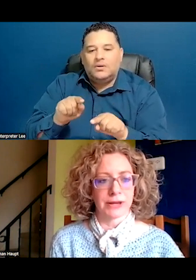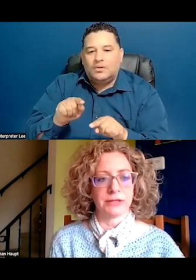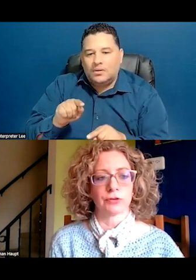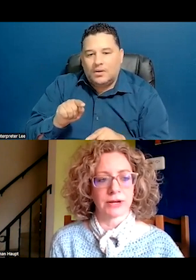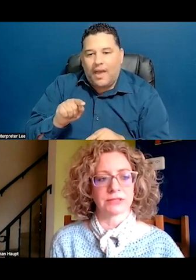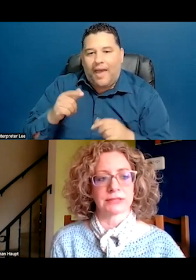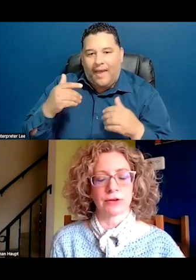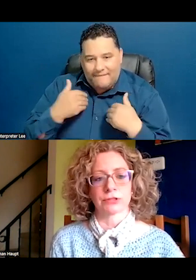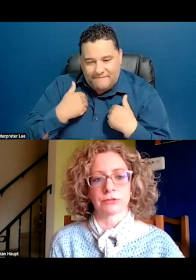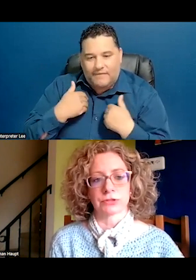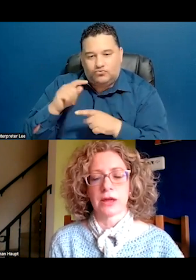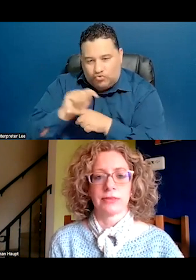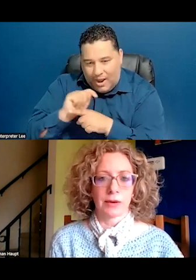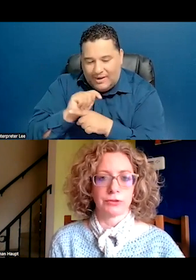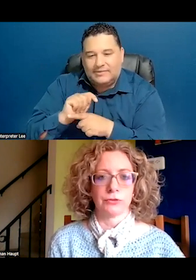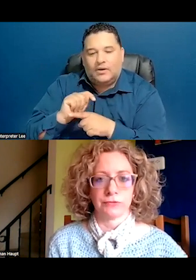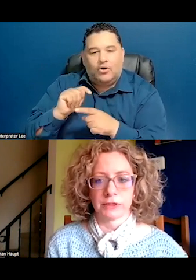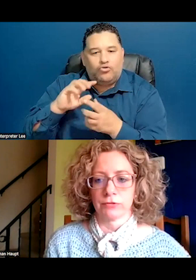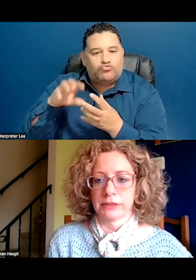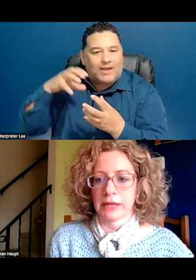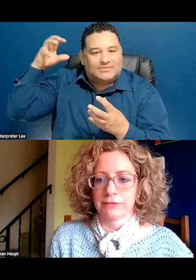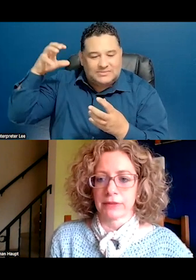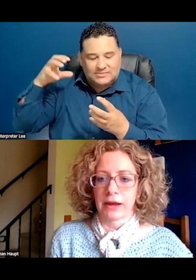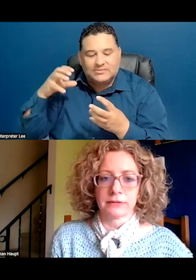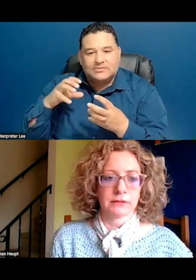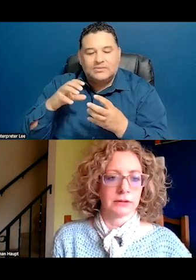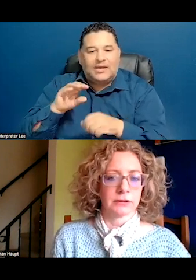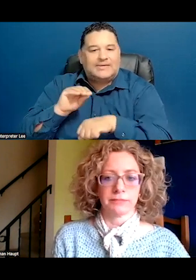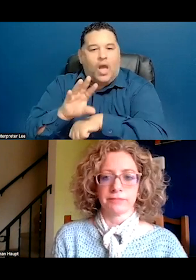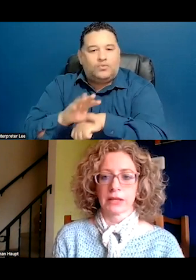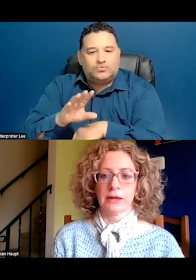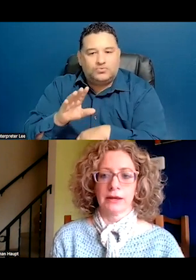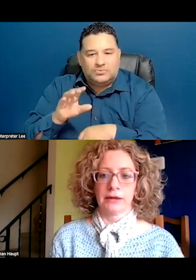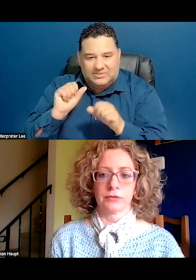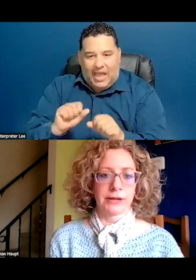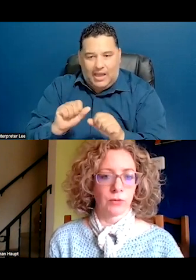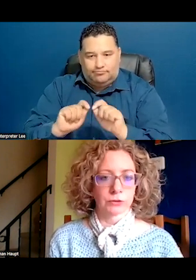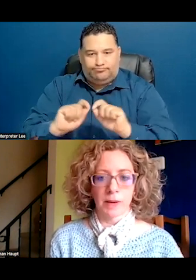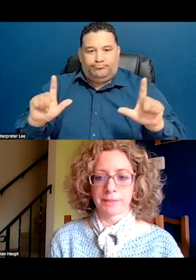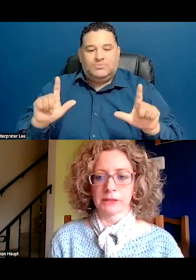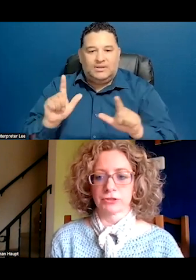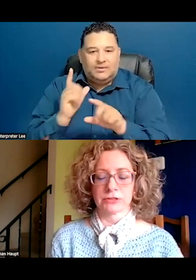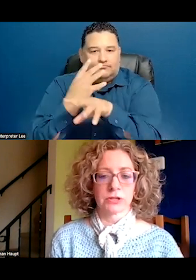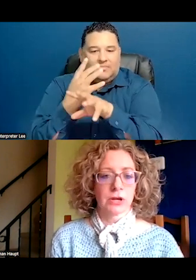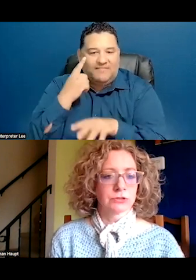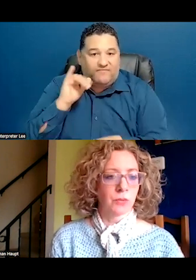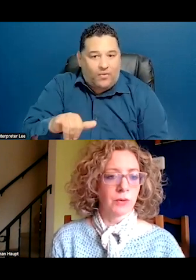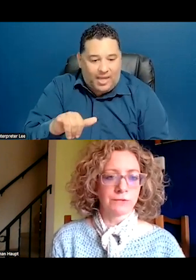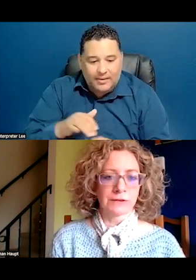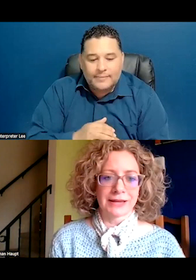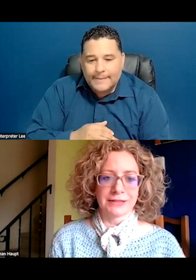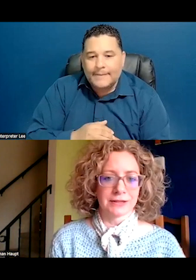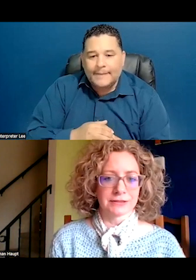actually trained crisis counselors that would do video relay for that. And great, older populations.